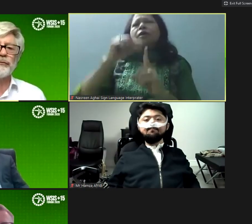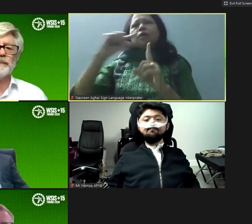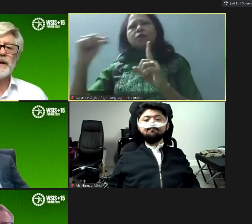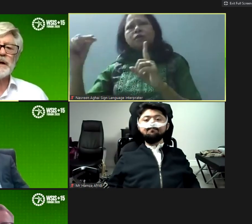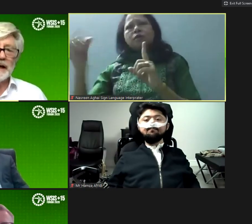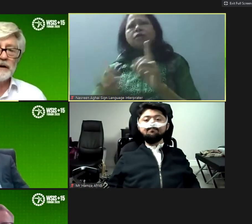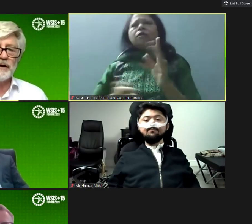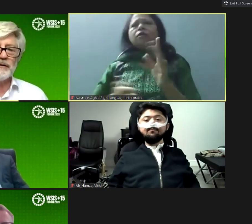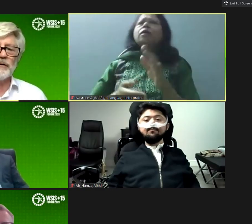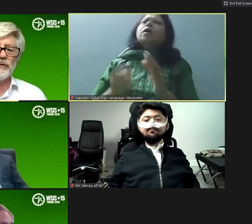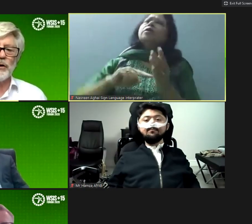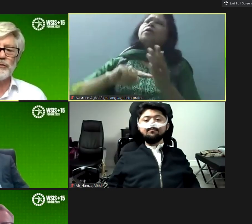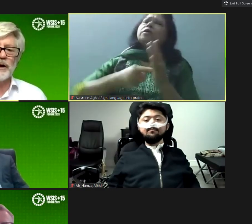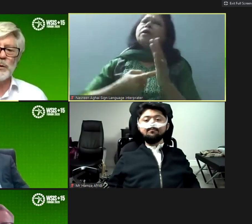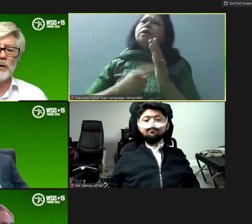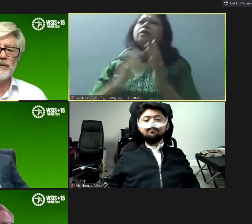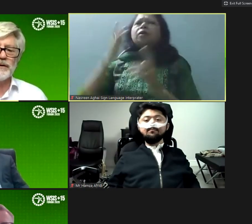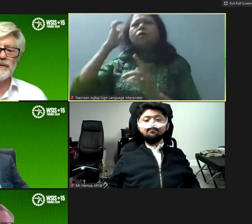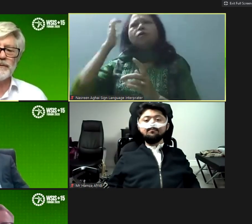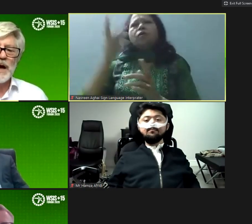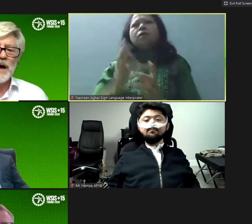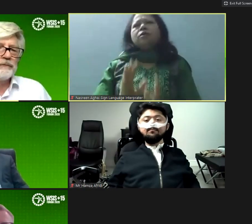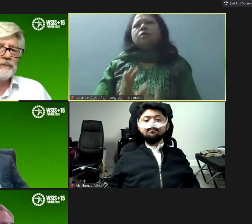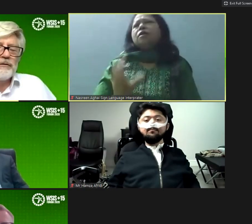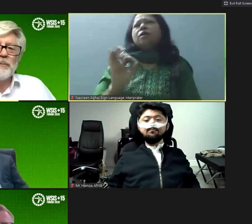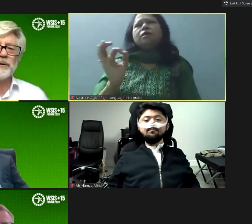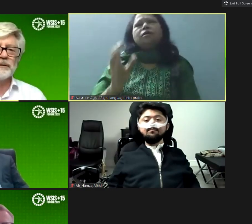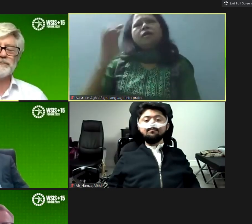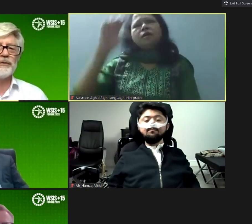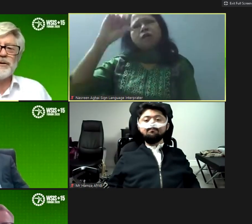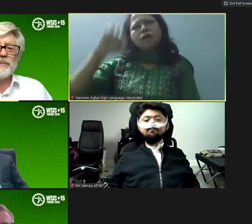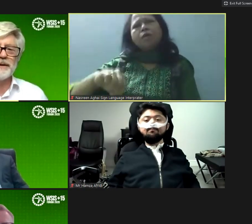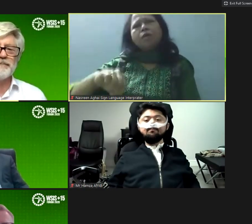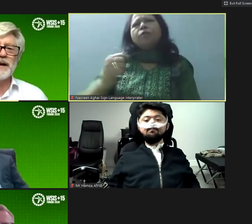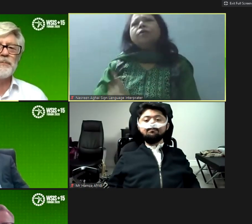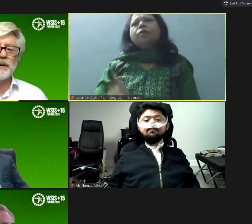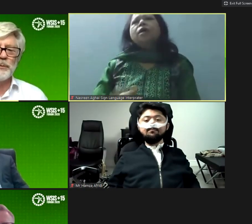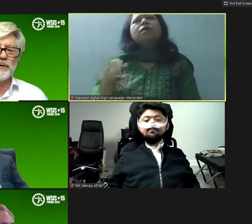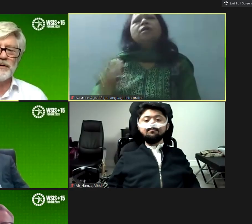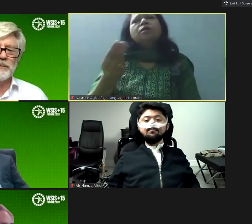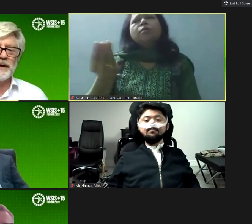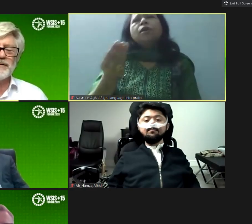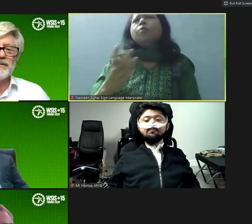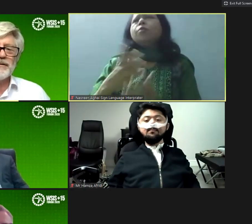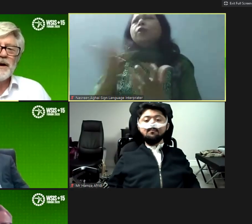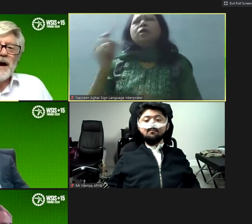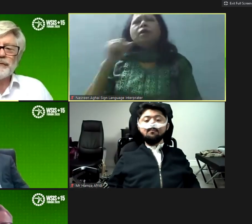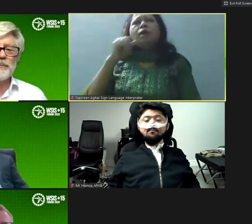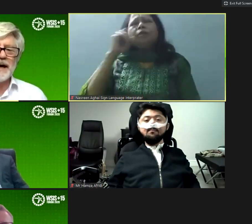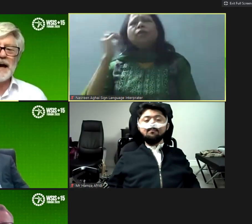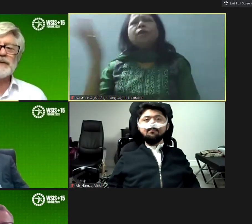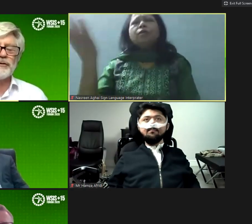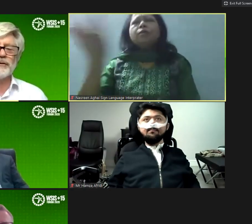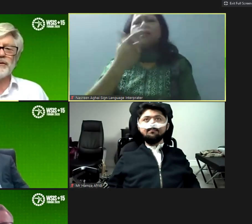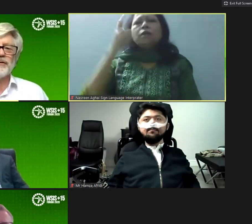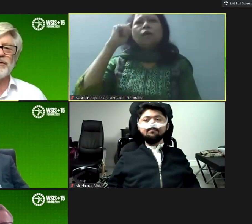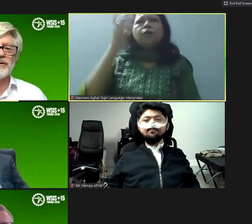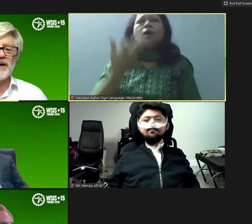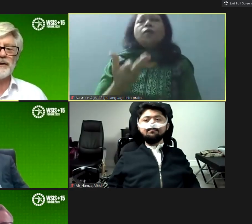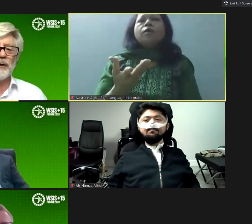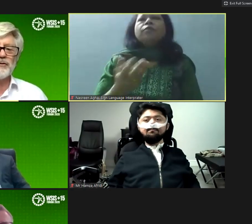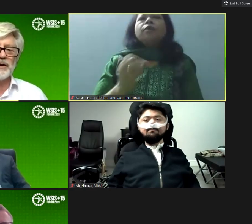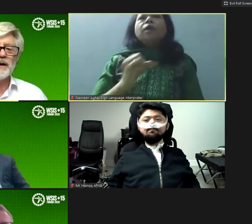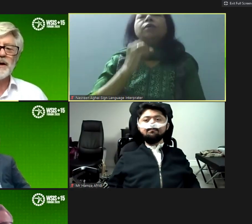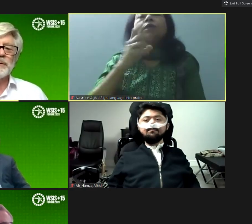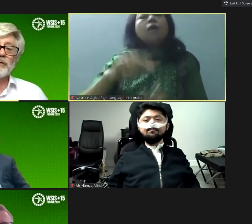too often increases those inequalities. For example, put simply, many people with disabilities have to pay extra for